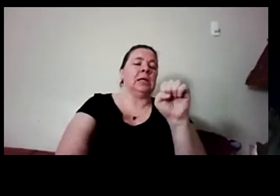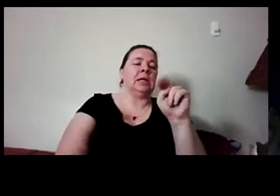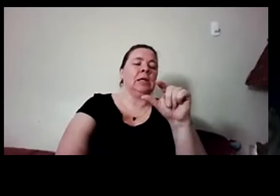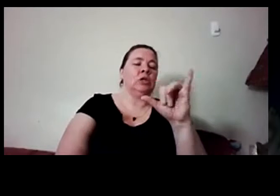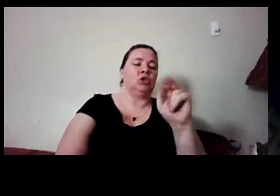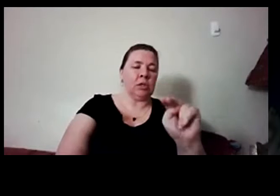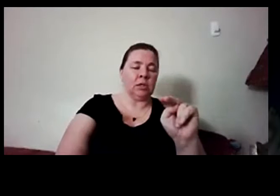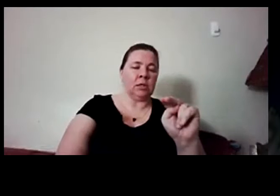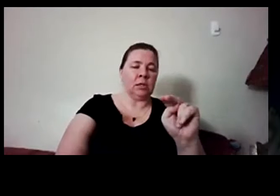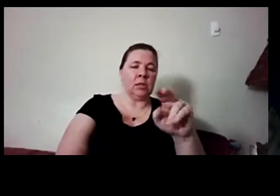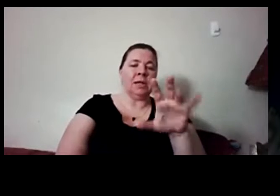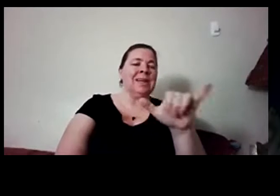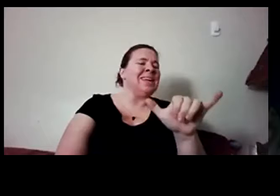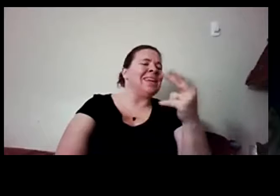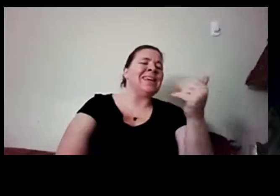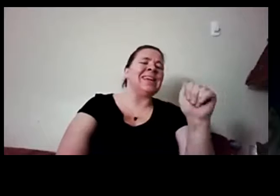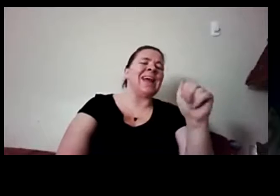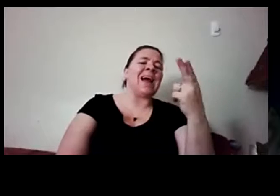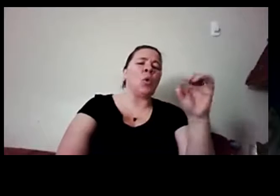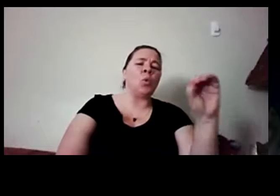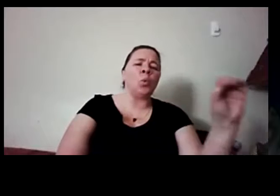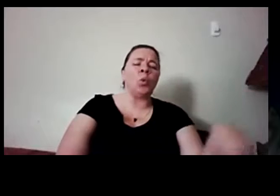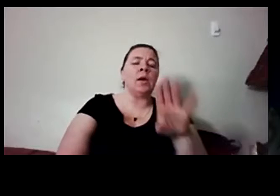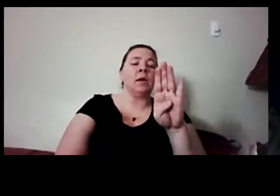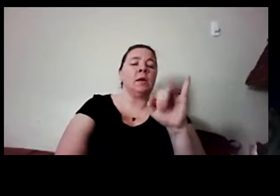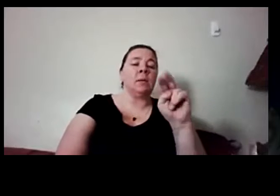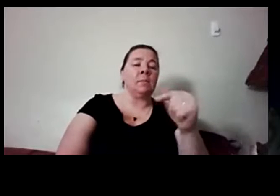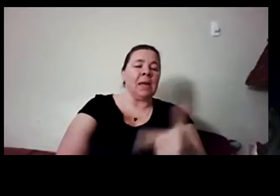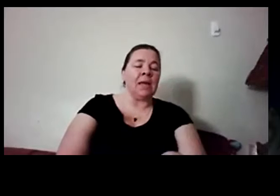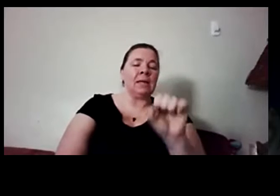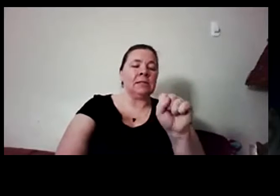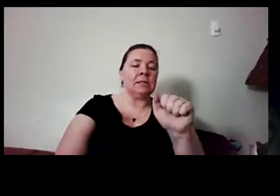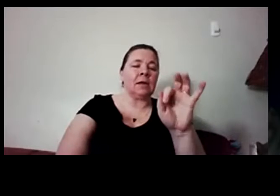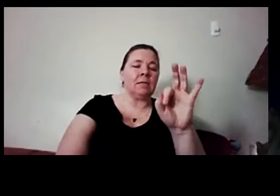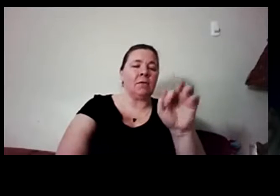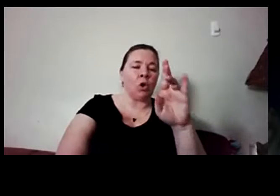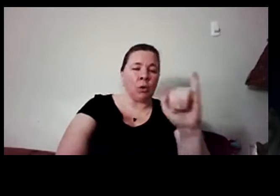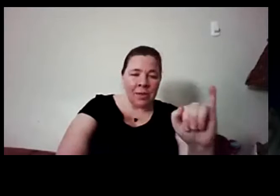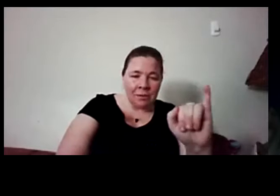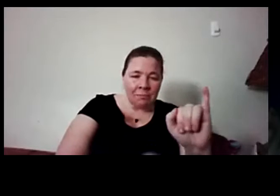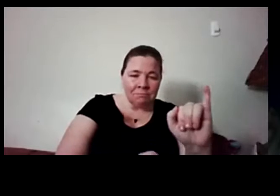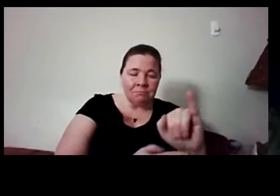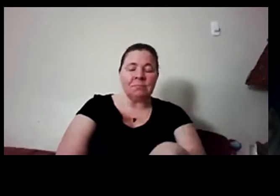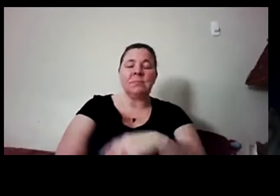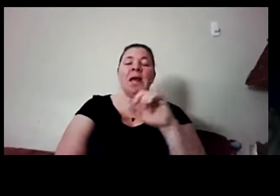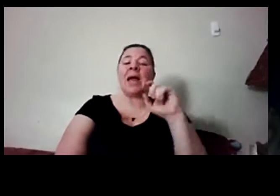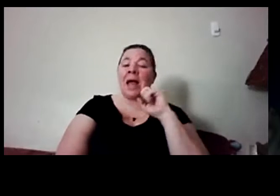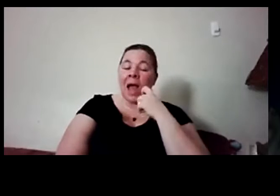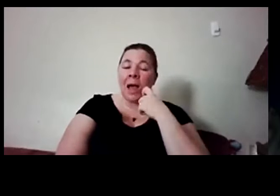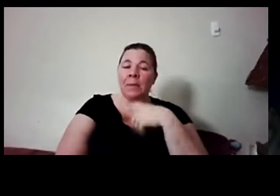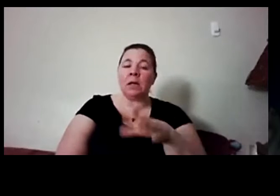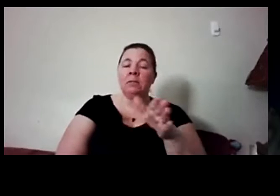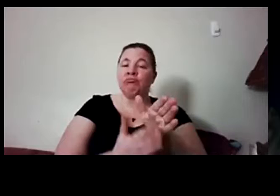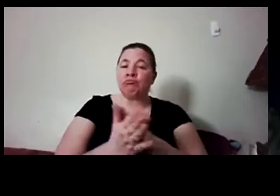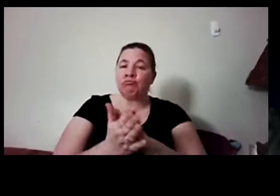search engines. We know of Yahoo. We know of Bing. We know of Safari. For those of you who are, Apple enthusiasts,